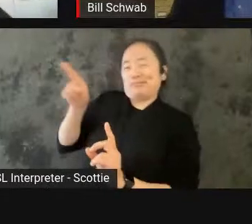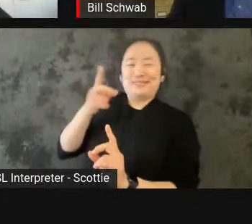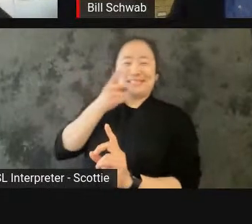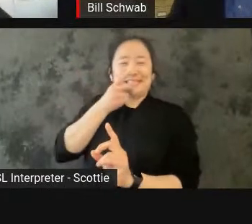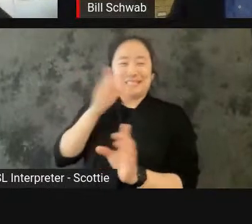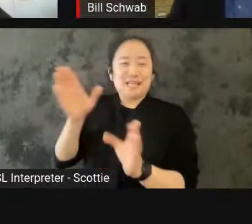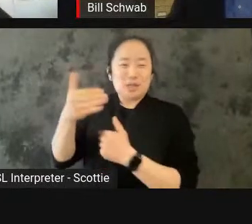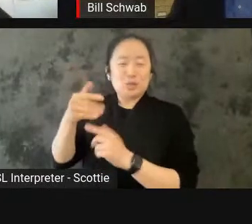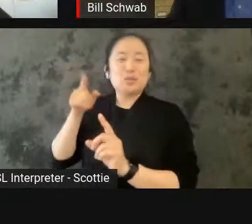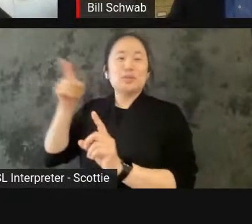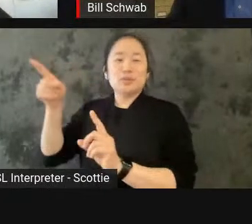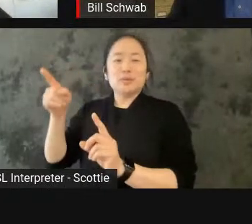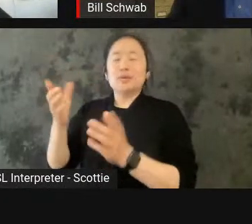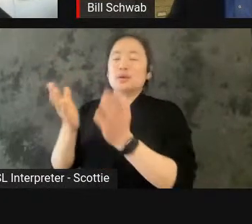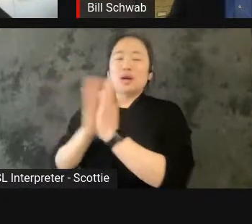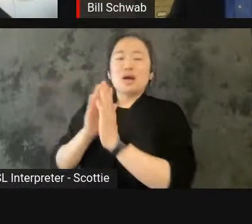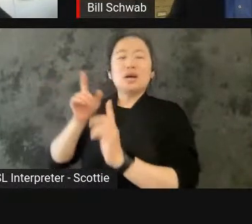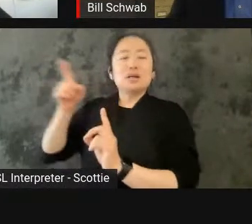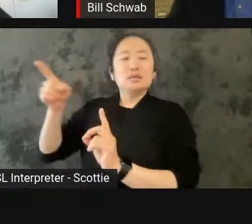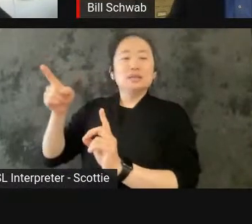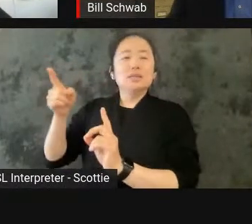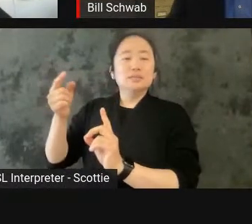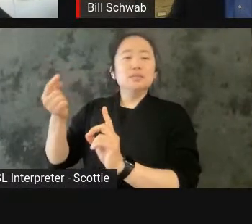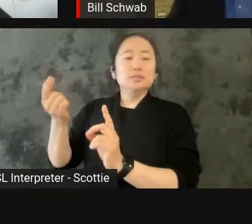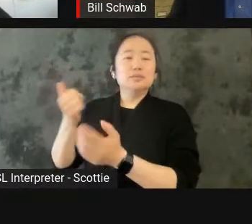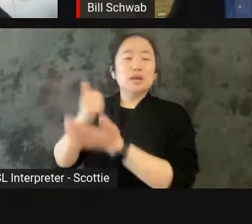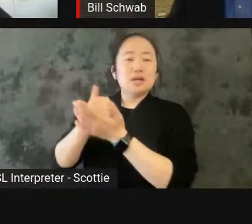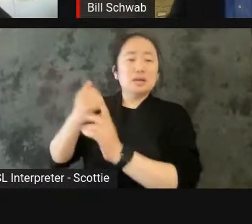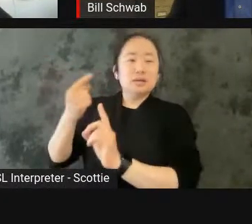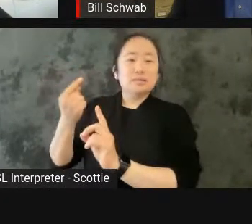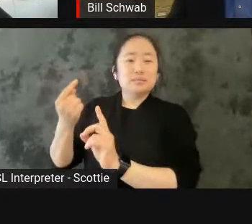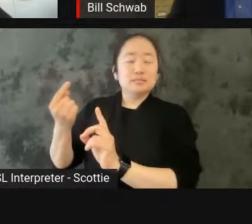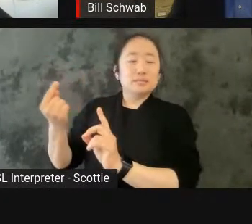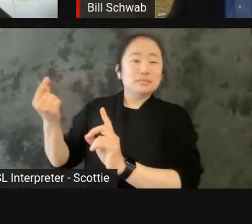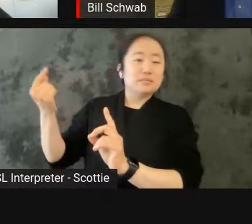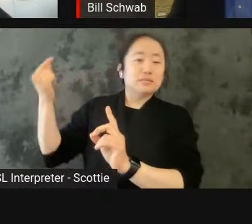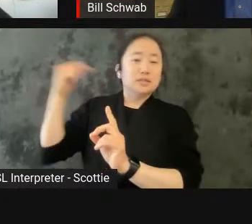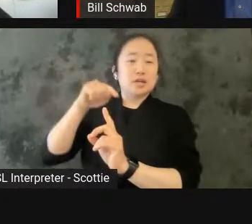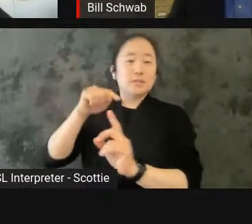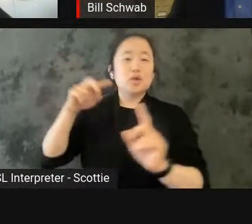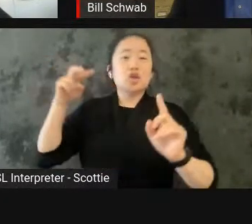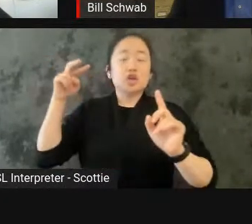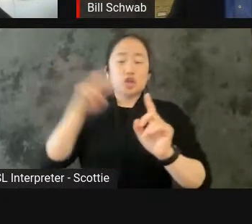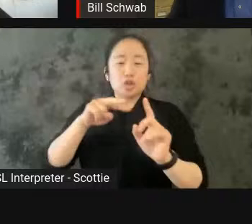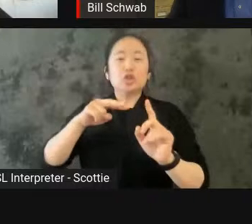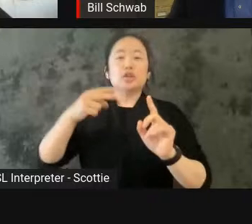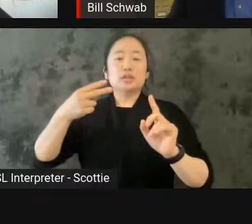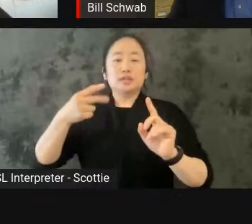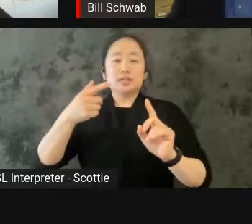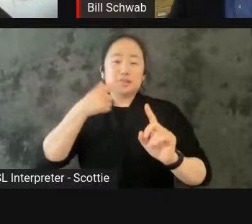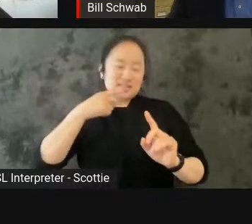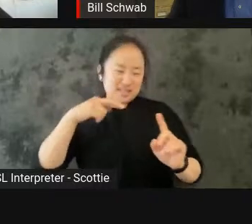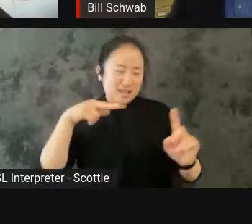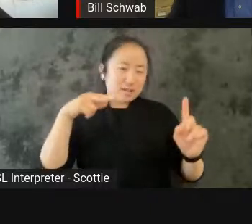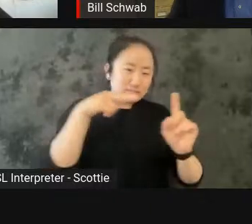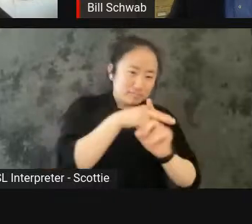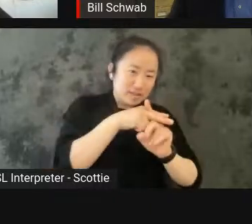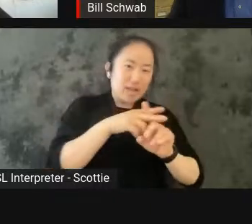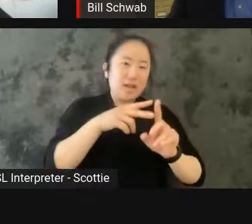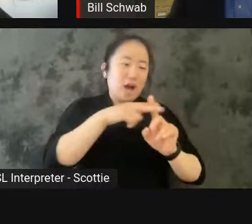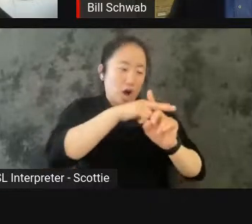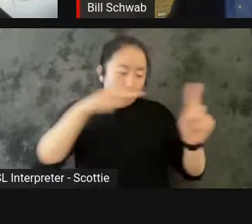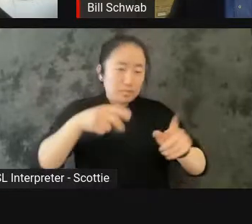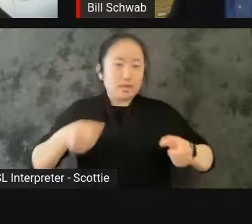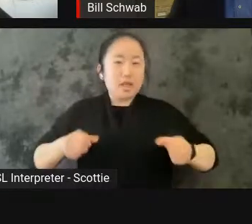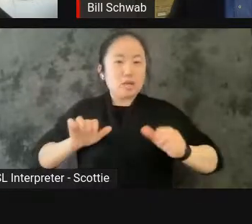come in and help the person look at how to unplug my wheelchair and push it in to the room and help me